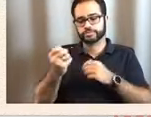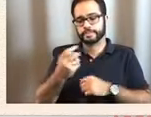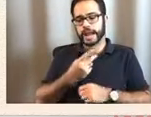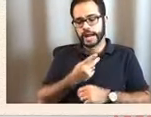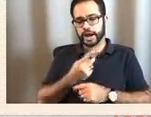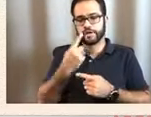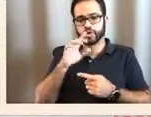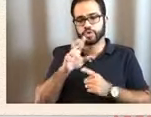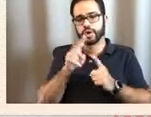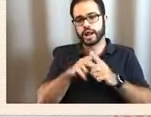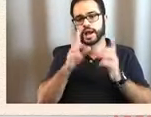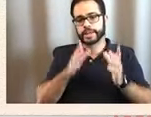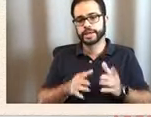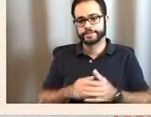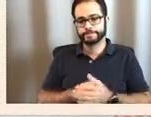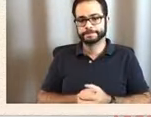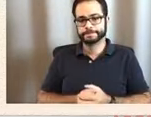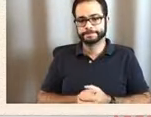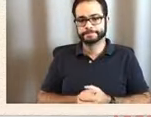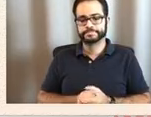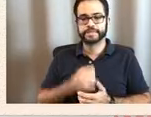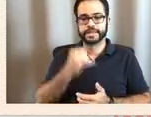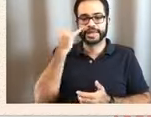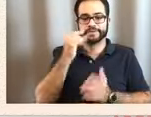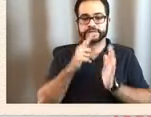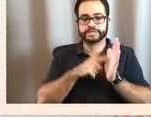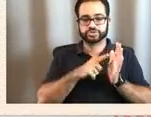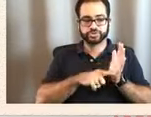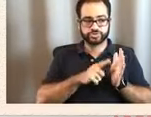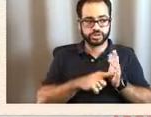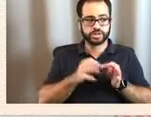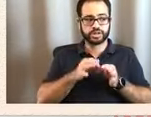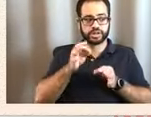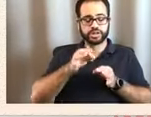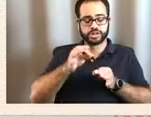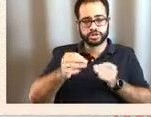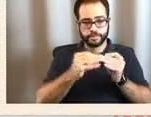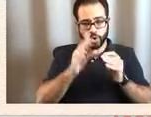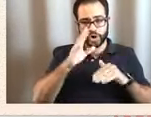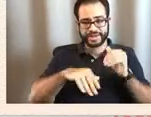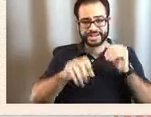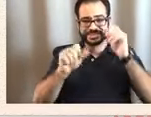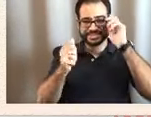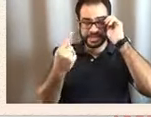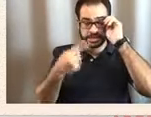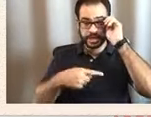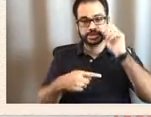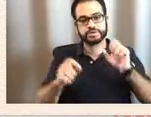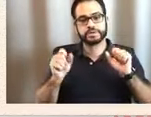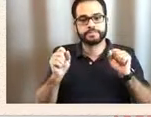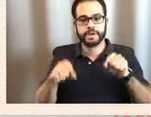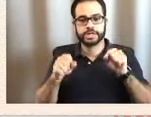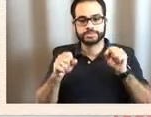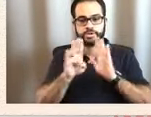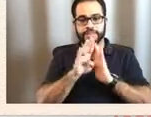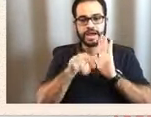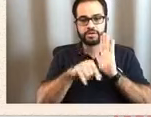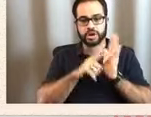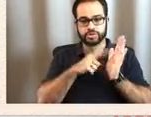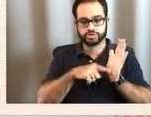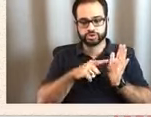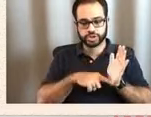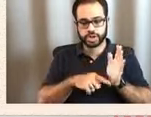applicant. If a screening is taking longer than 10 days, there is a chance that the background screening unit with the Department of